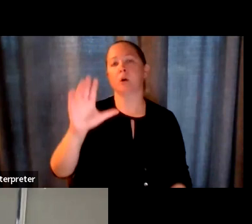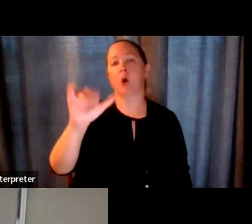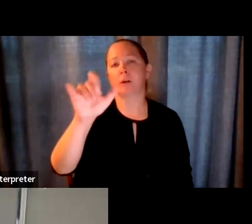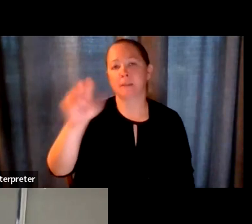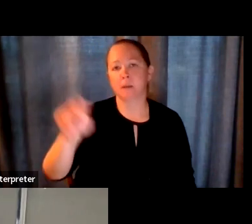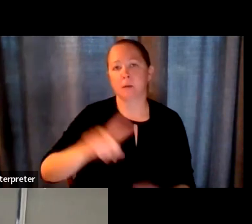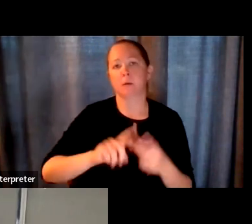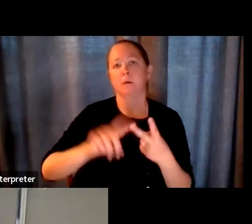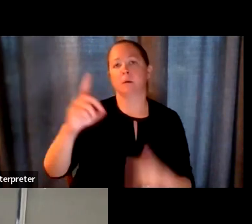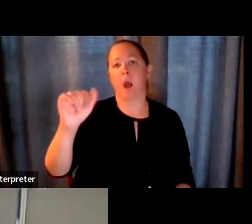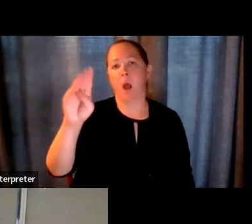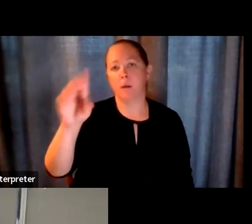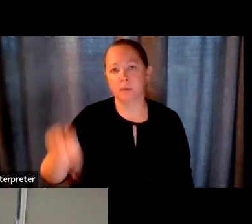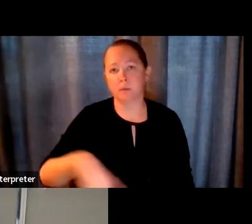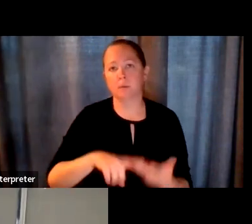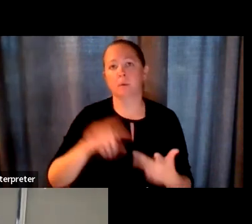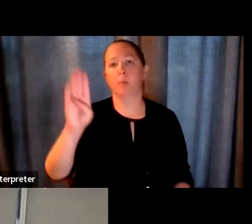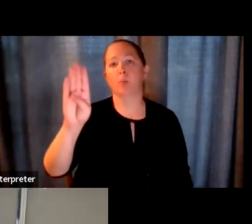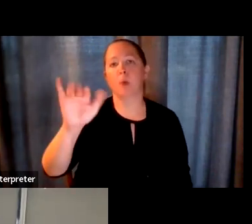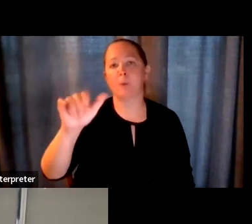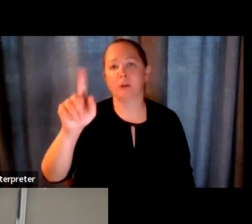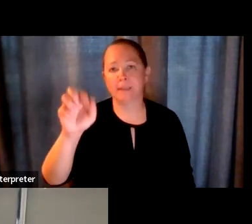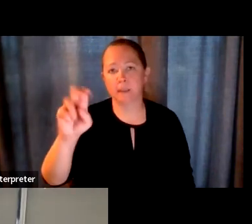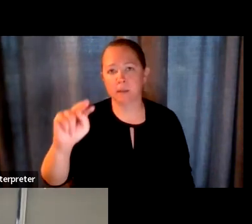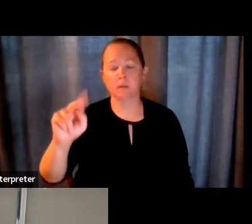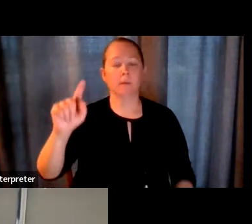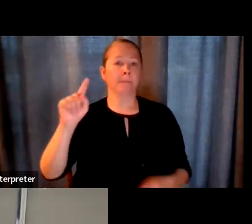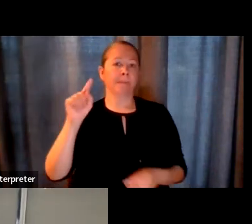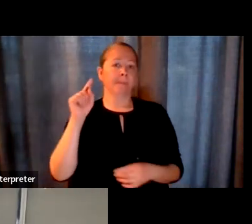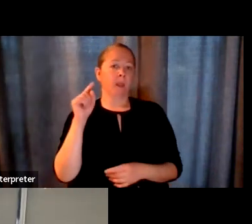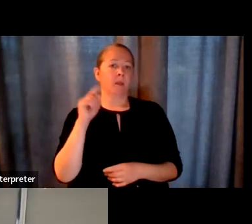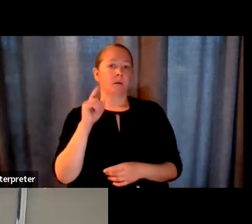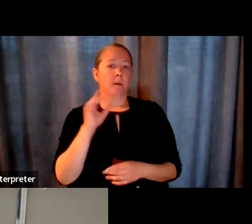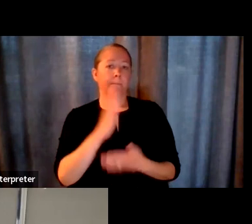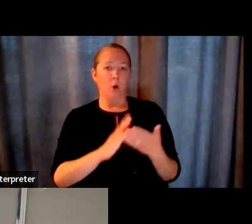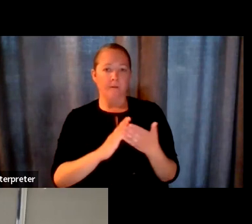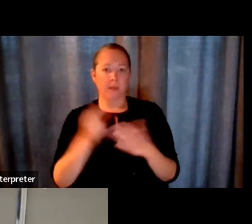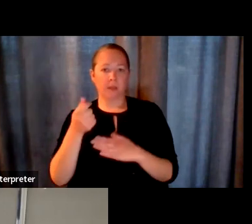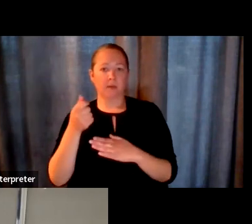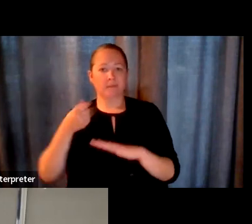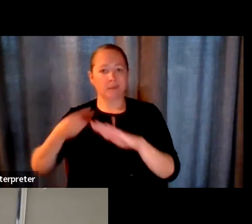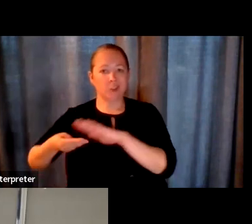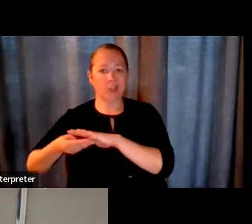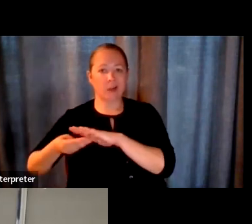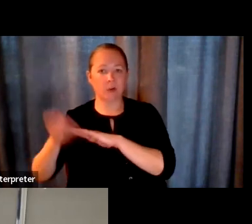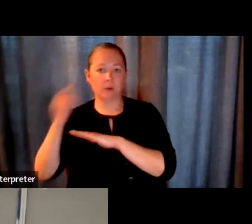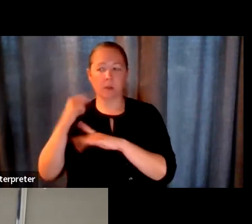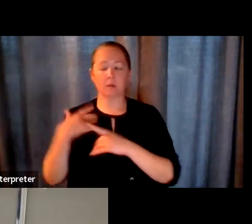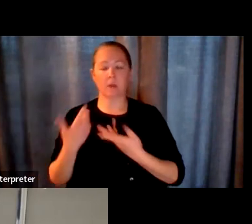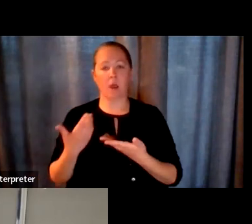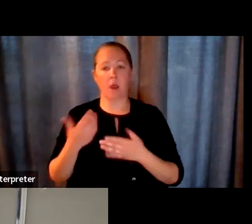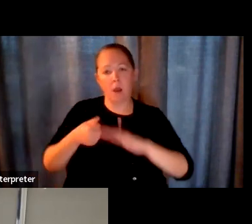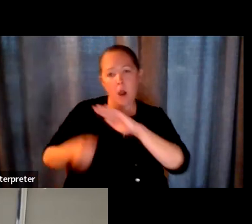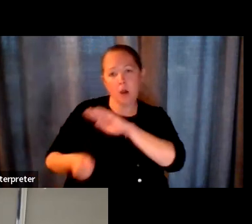Bremerton, is that and part of this Shadow Network's goal is to kind of fly these under the radar until they